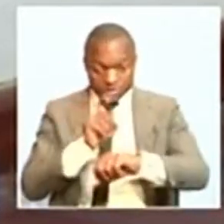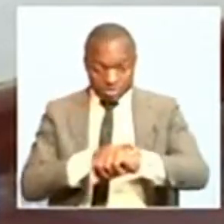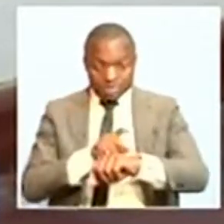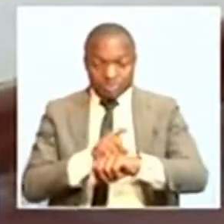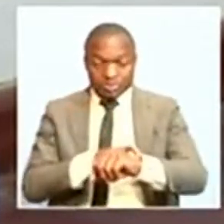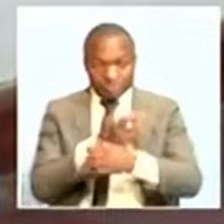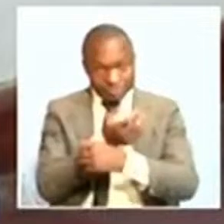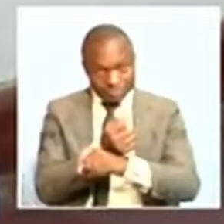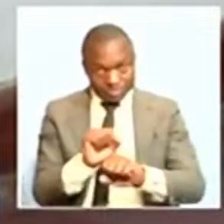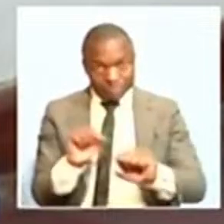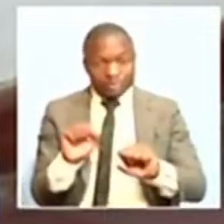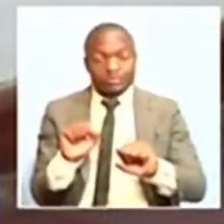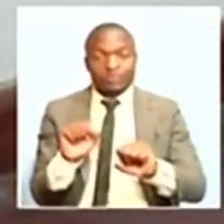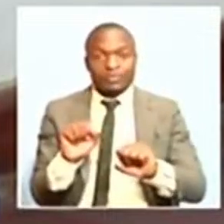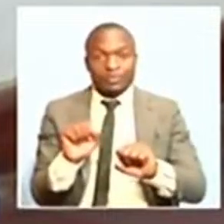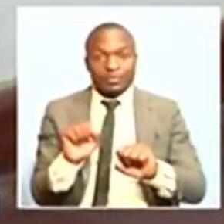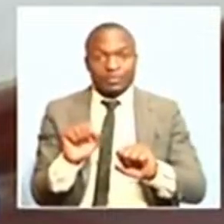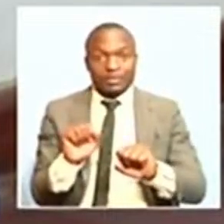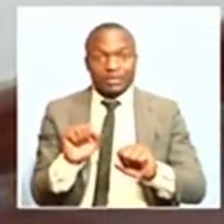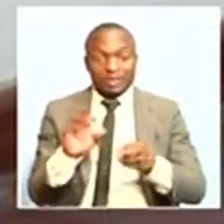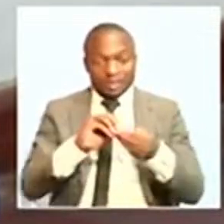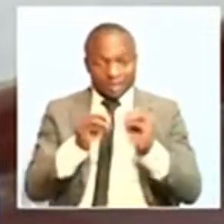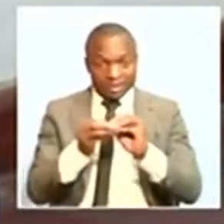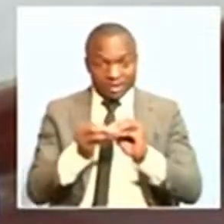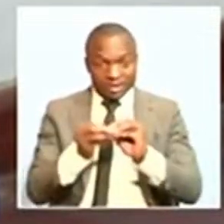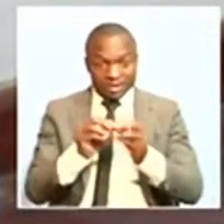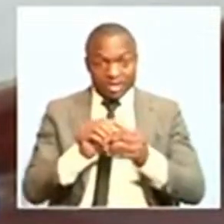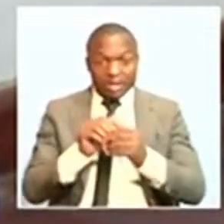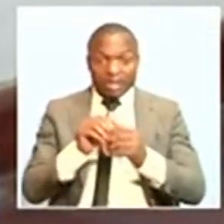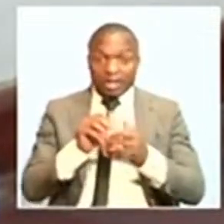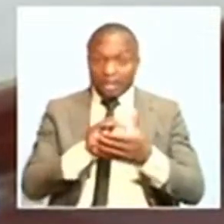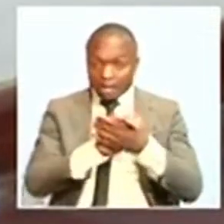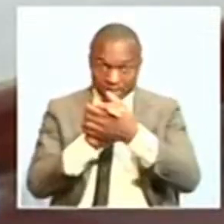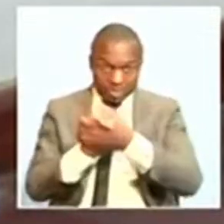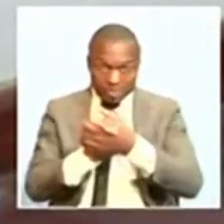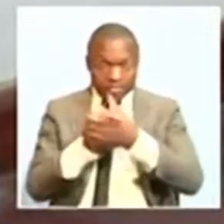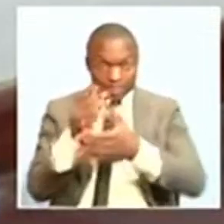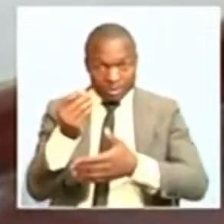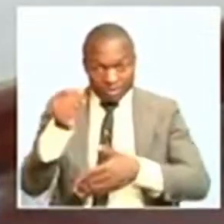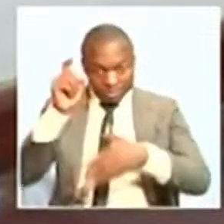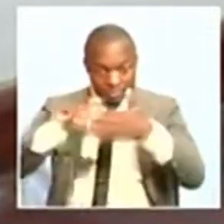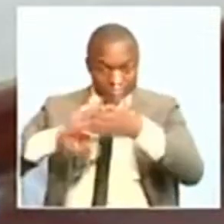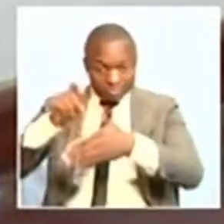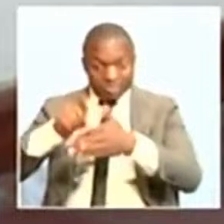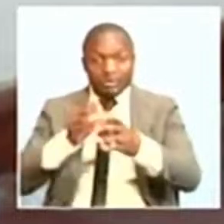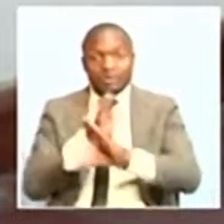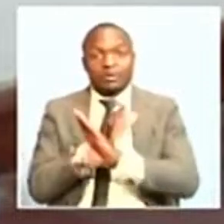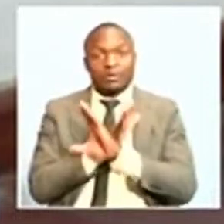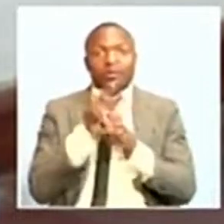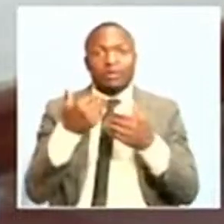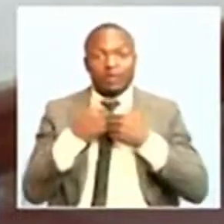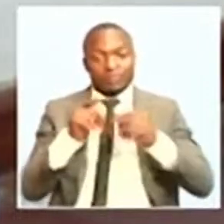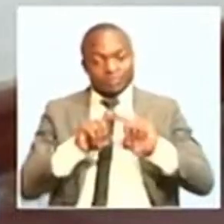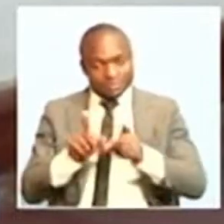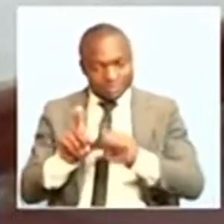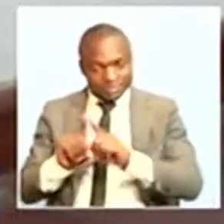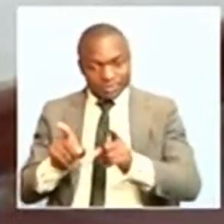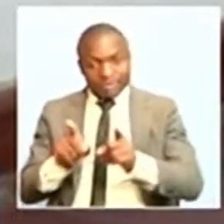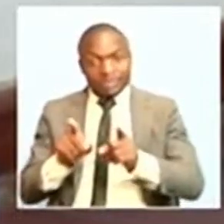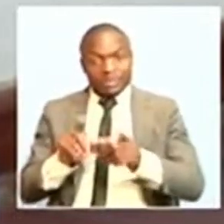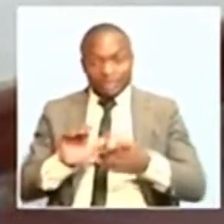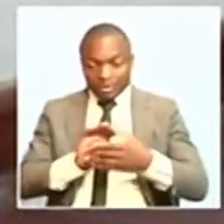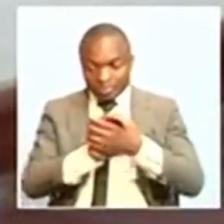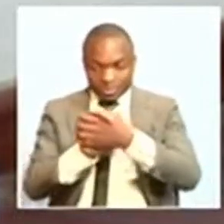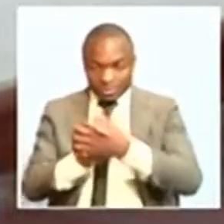the rate of corporate income tax. So currently in Zambia we have very differentiated corporate income tax rates,